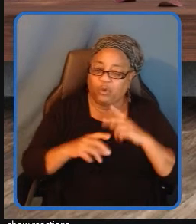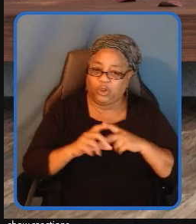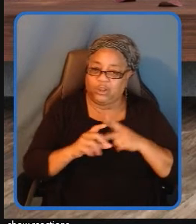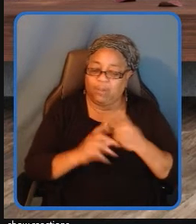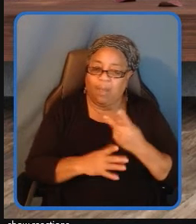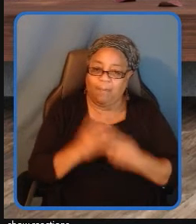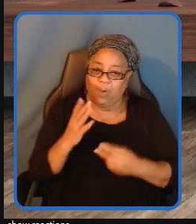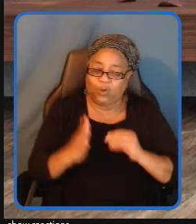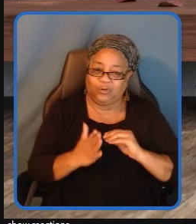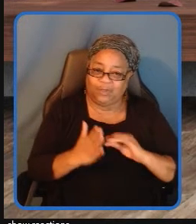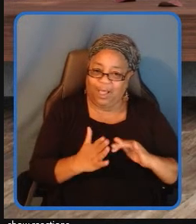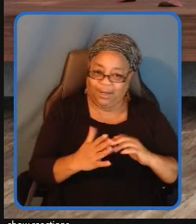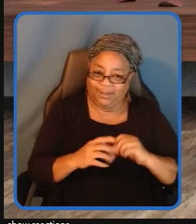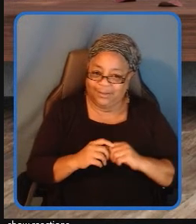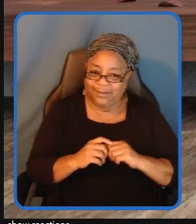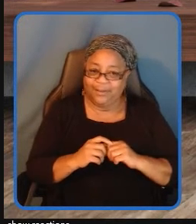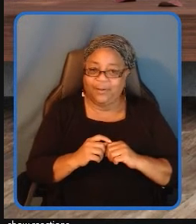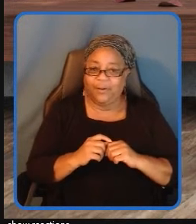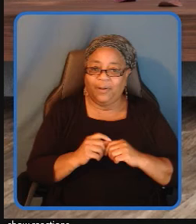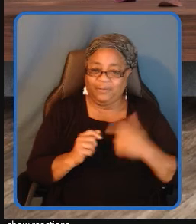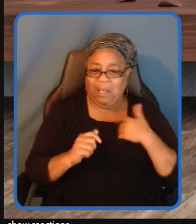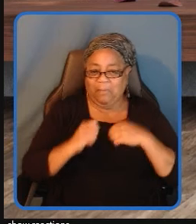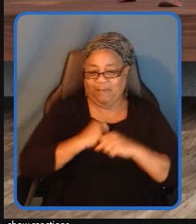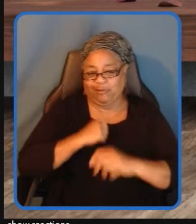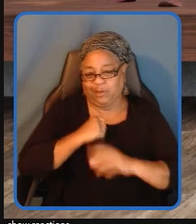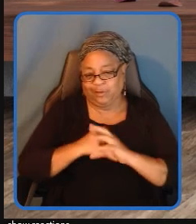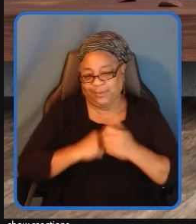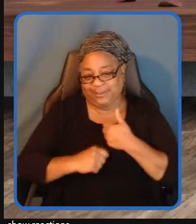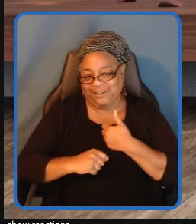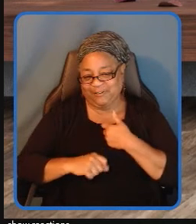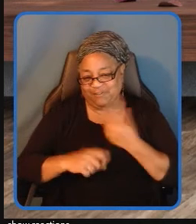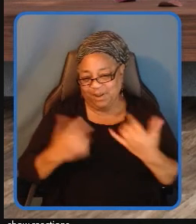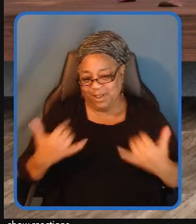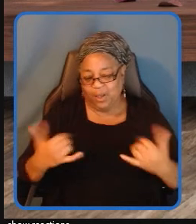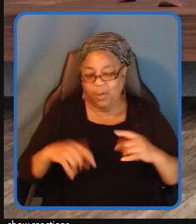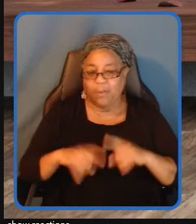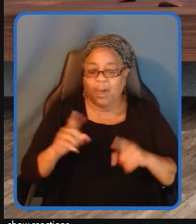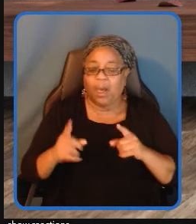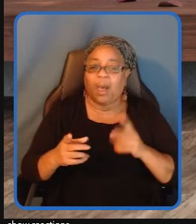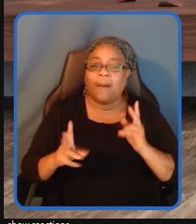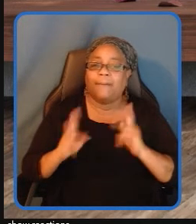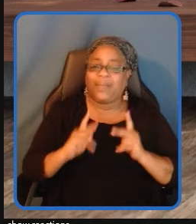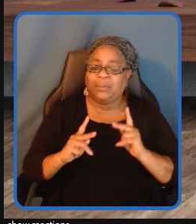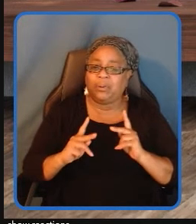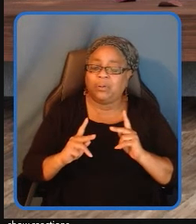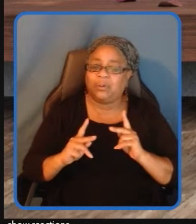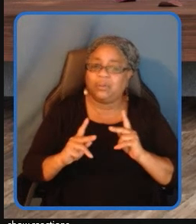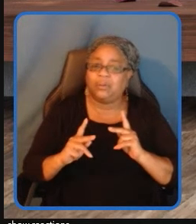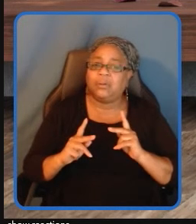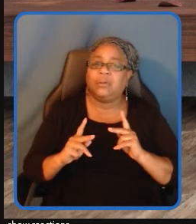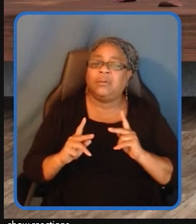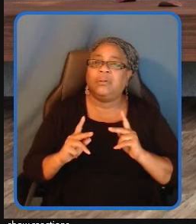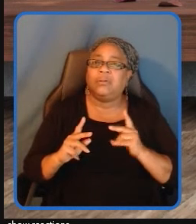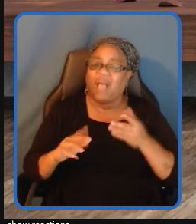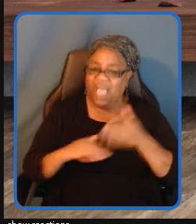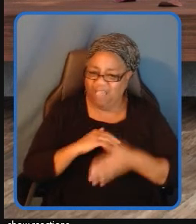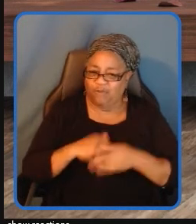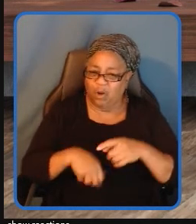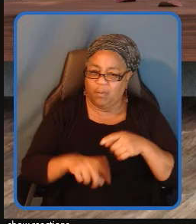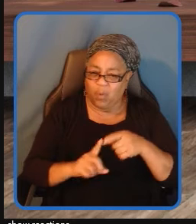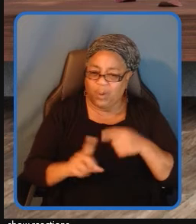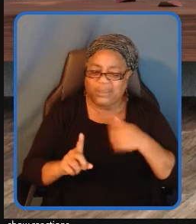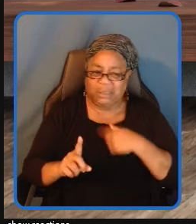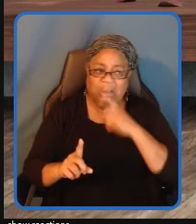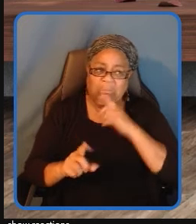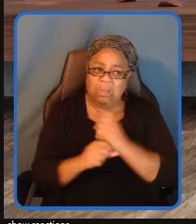my name, it's not just self-advertising. But people after a point, it's like, okay, I'm making enough money. The company